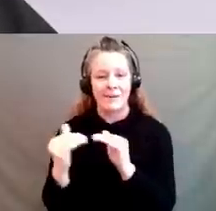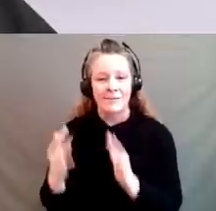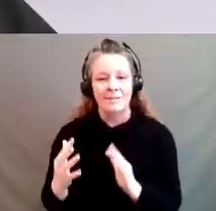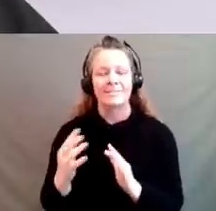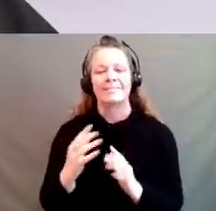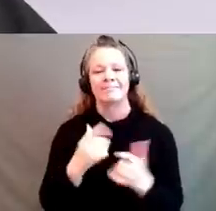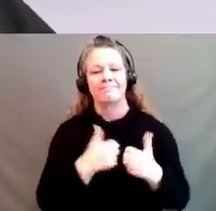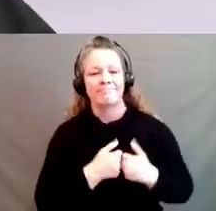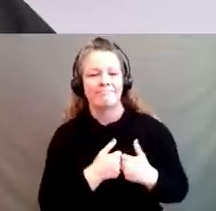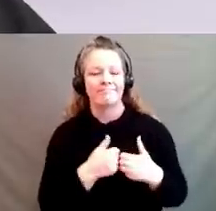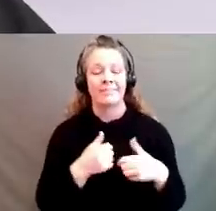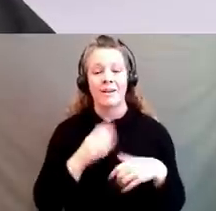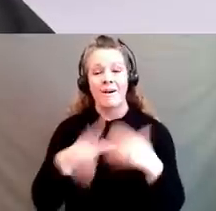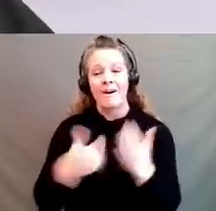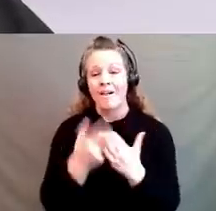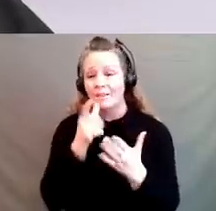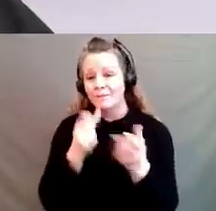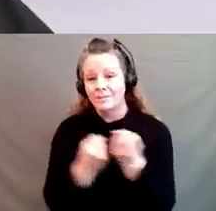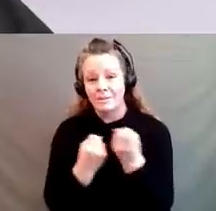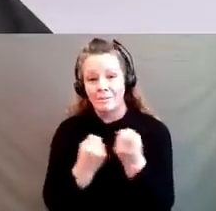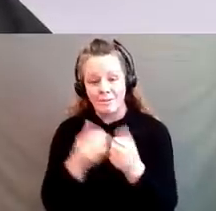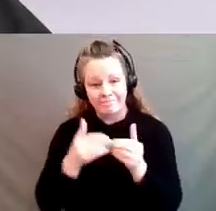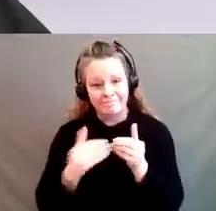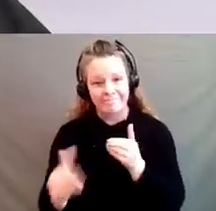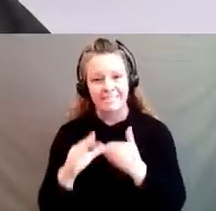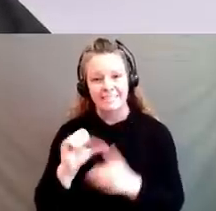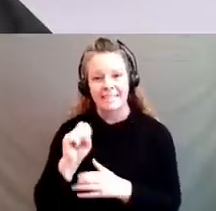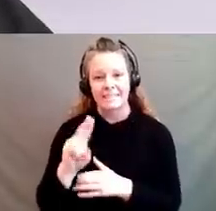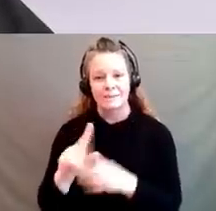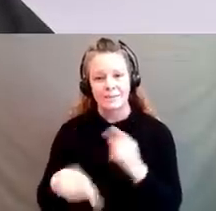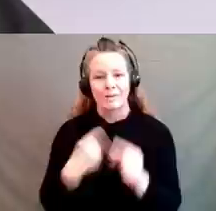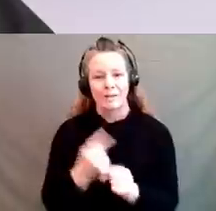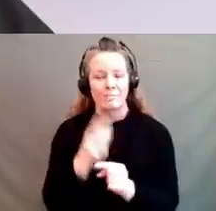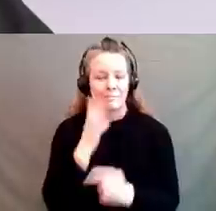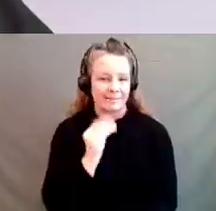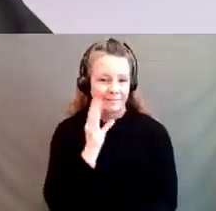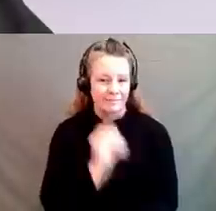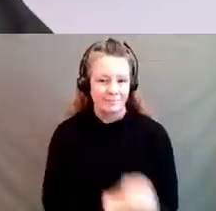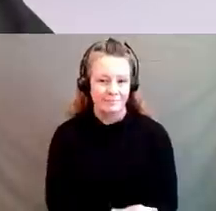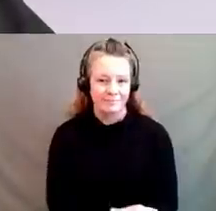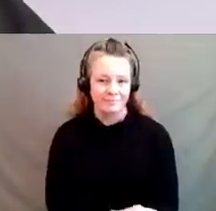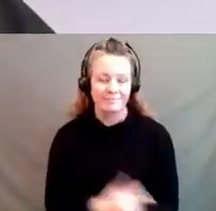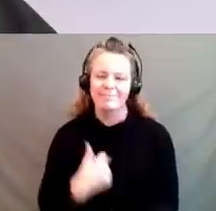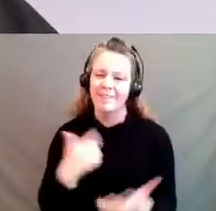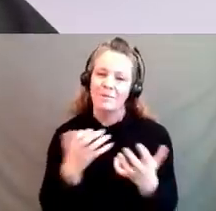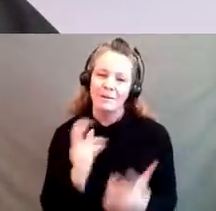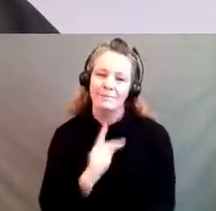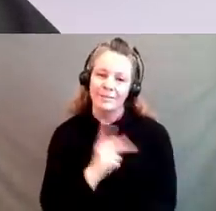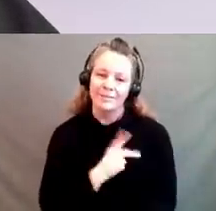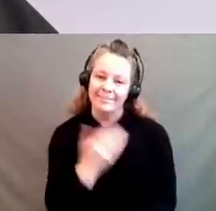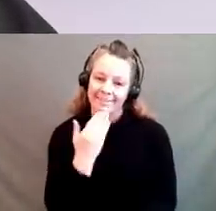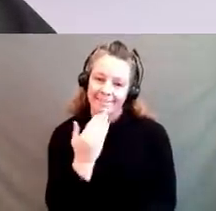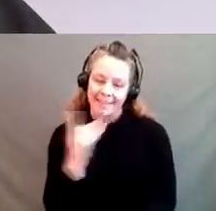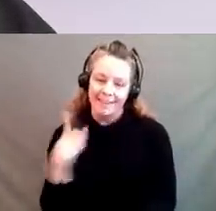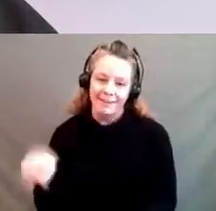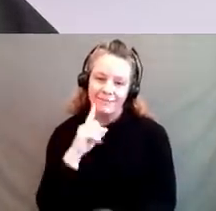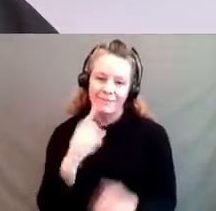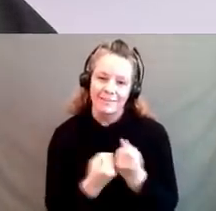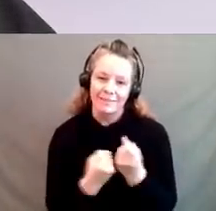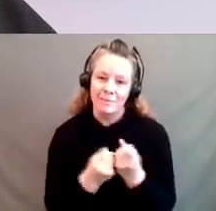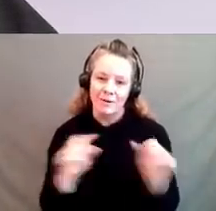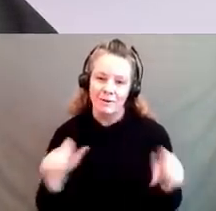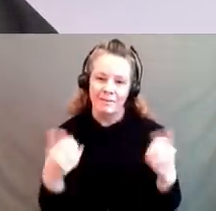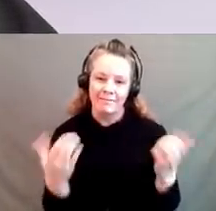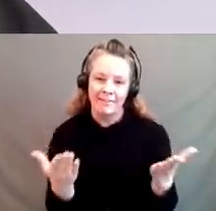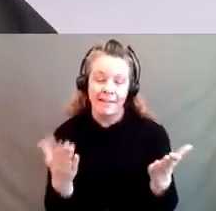ones who supported them throughout their CSU Global experience. I want to personally thank you for the support you provided